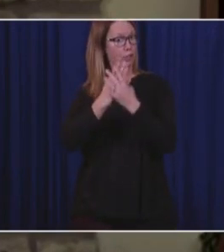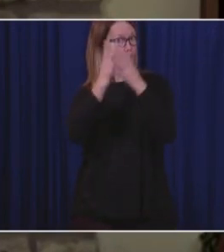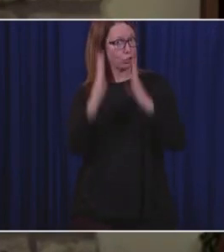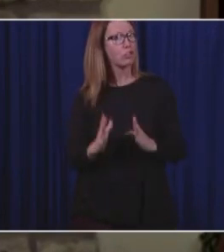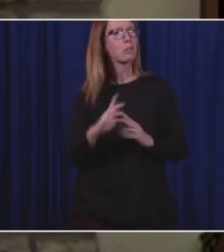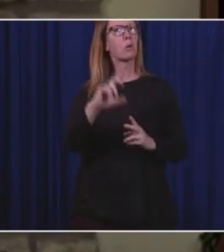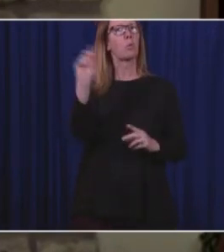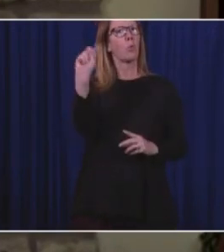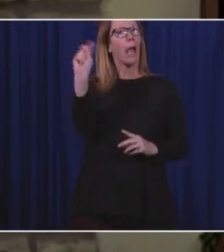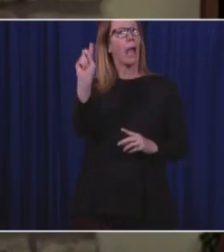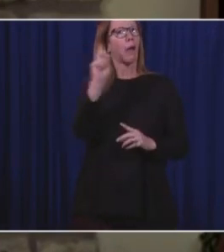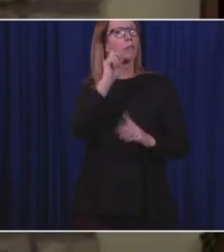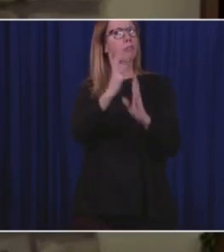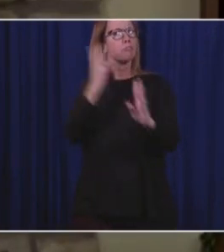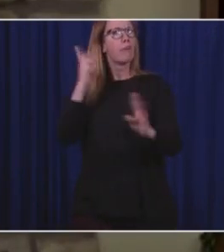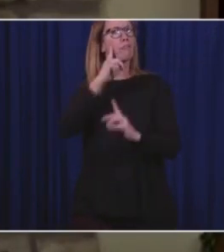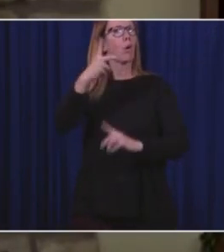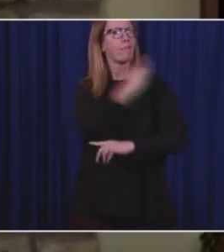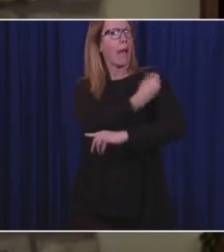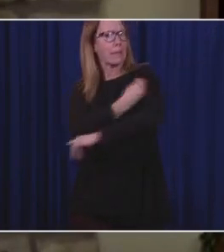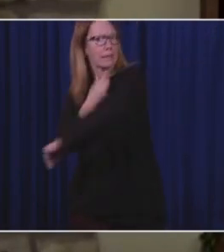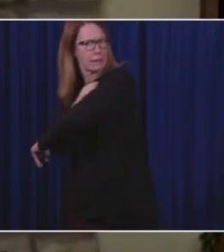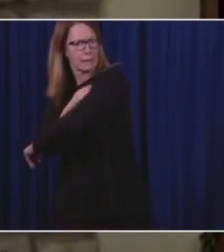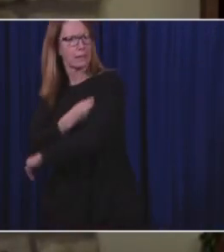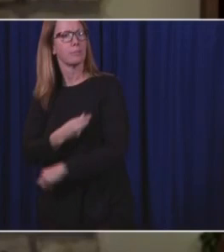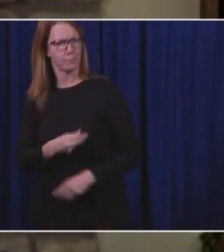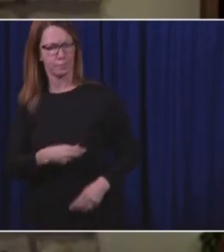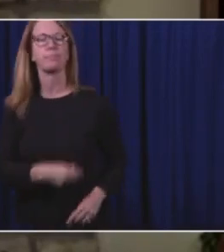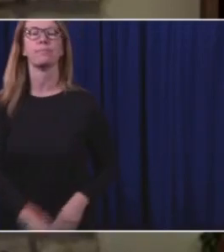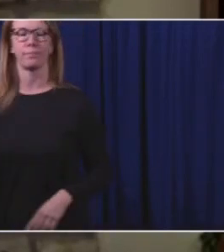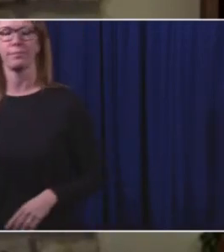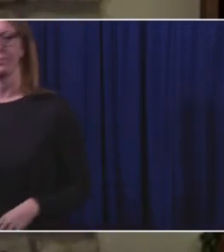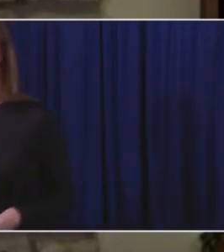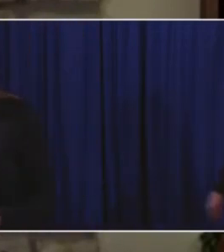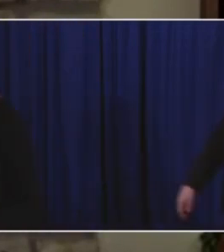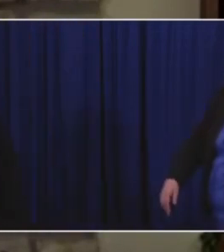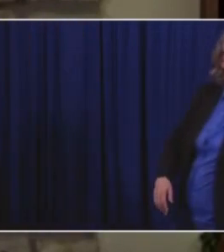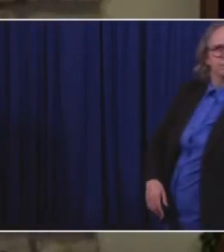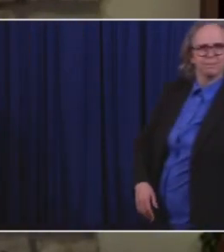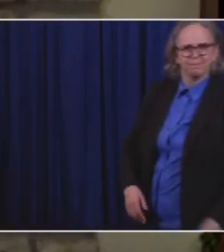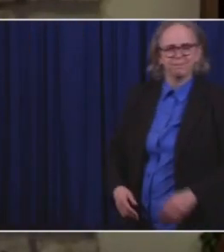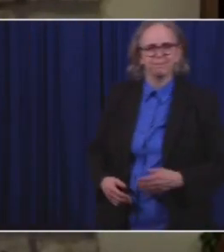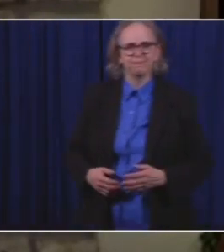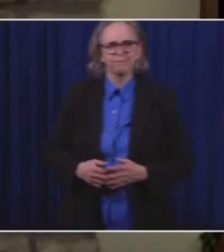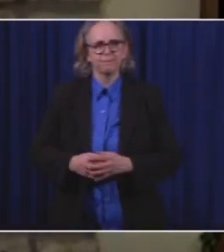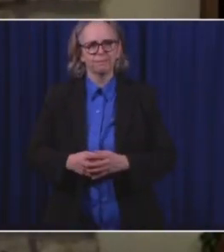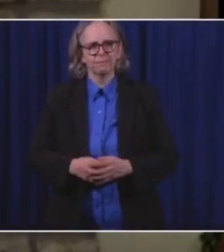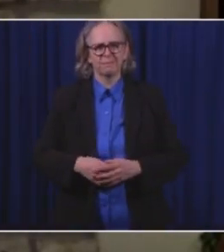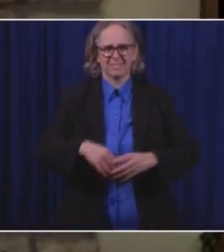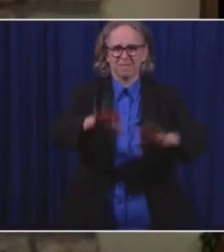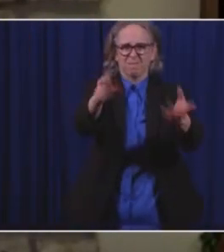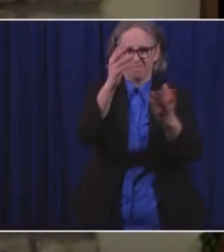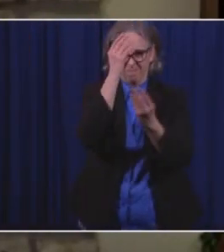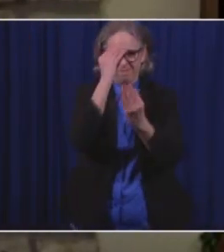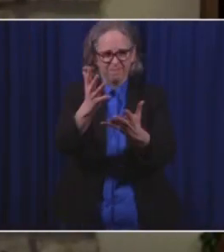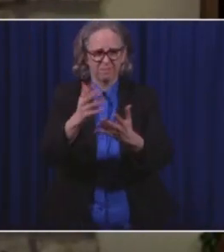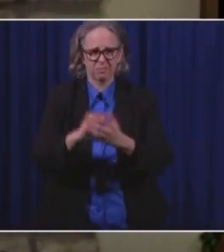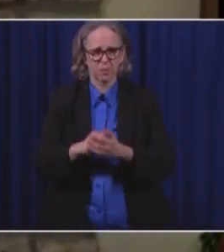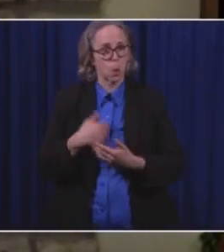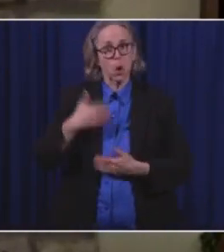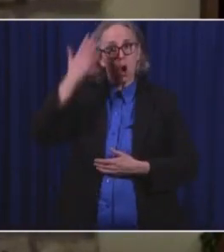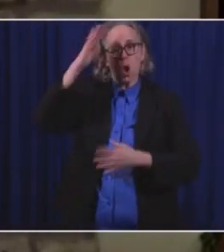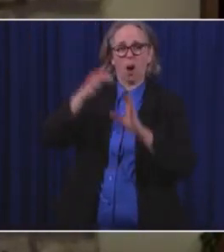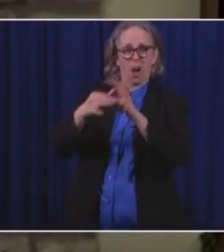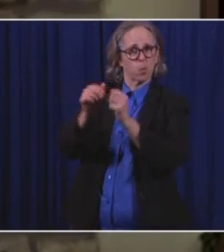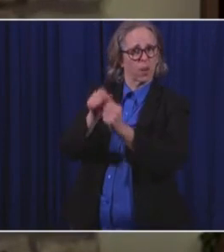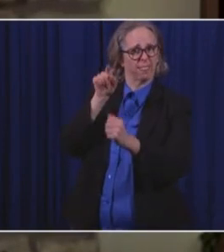vaccination? Yeah, I can't tell you the second question. We've really not gotten to beyond